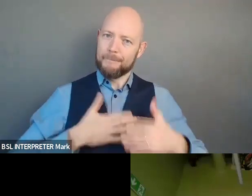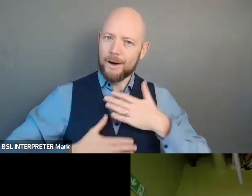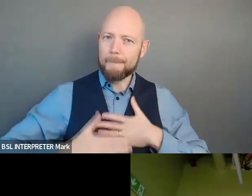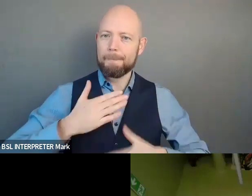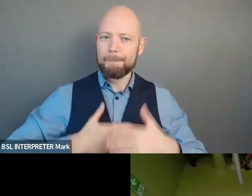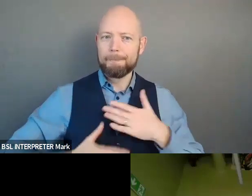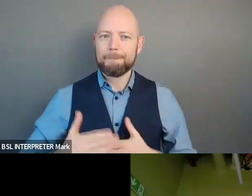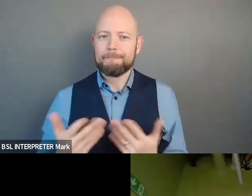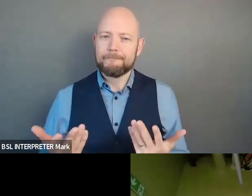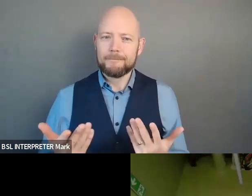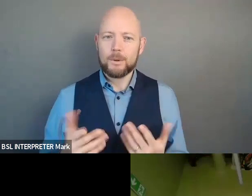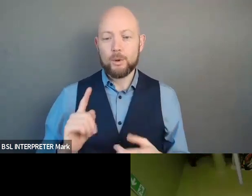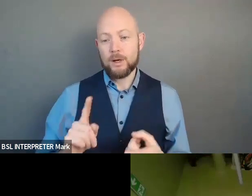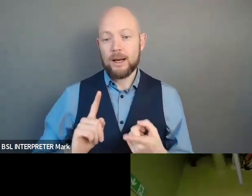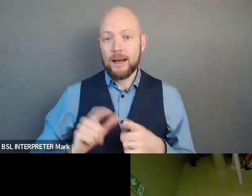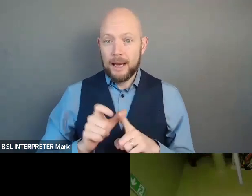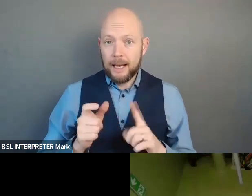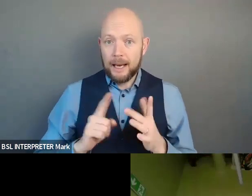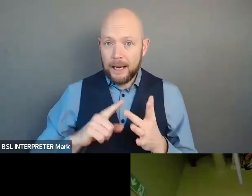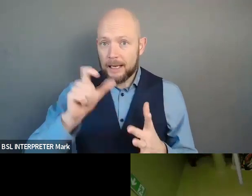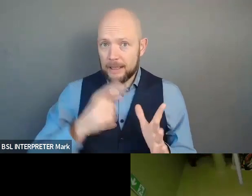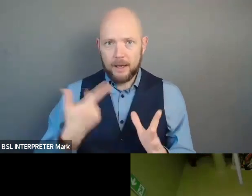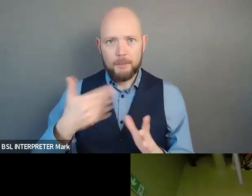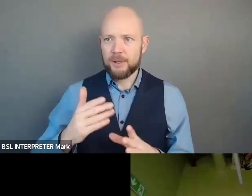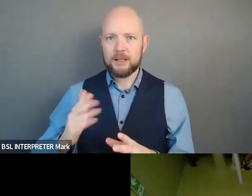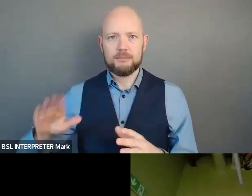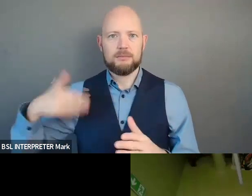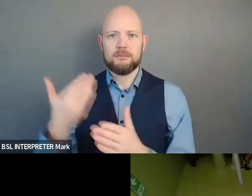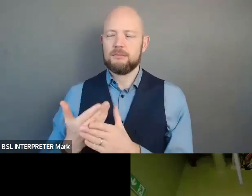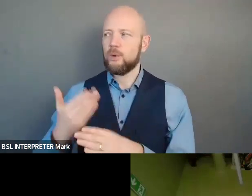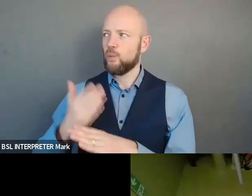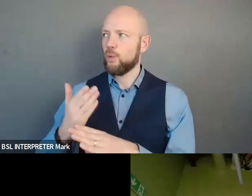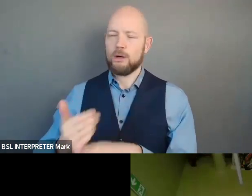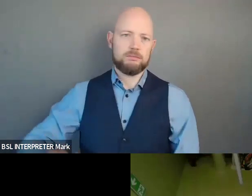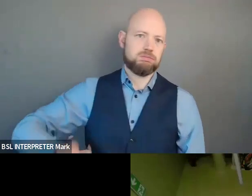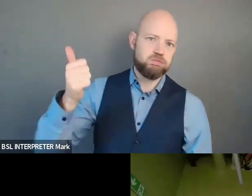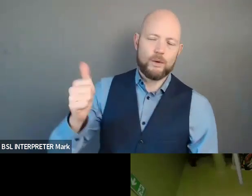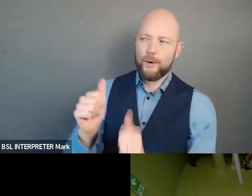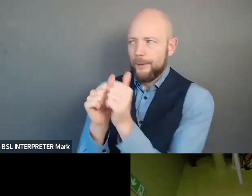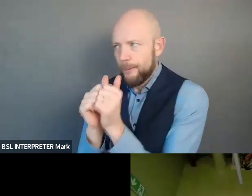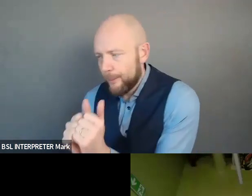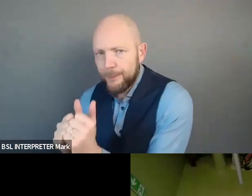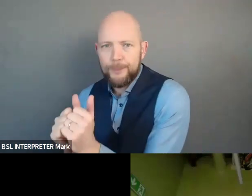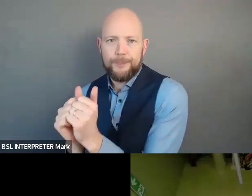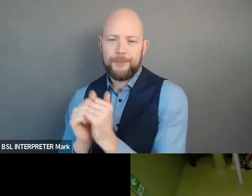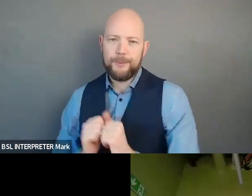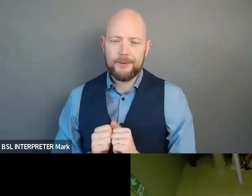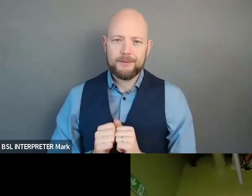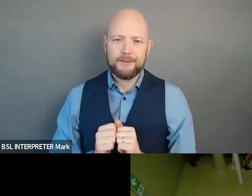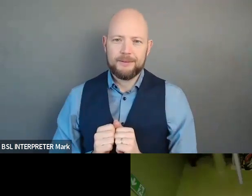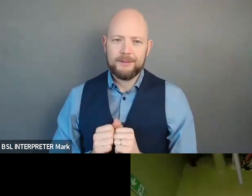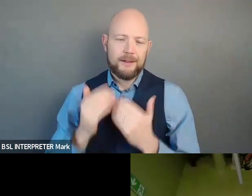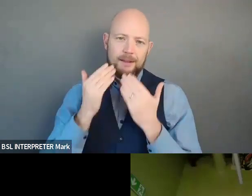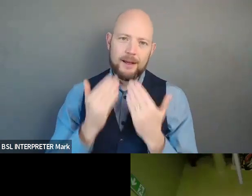to say that EDICa has done some fantastic work, and we're so grateful to you for just taking a kind